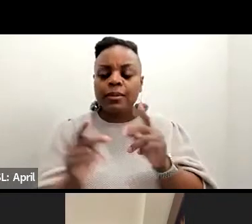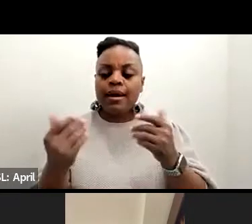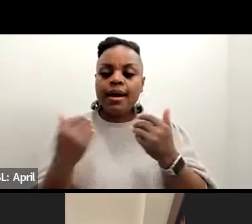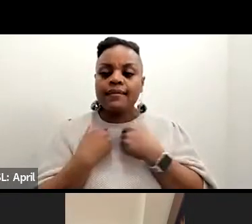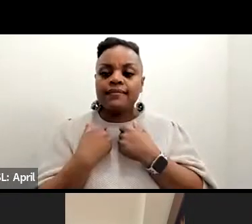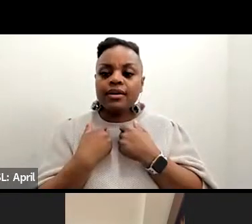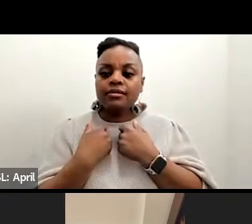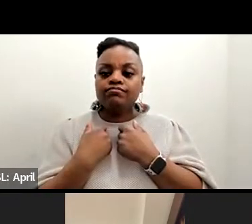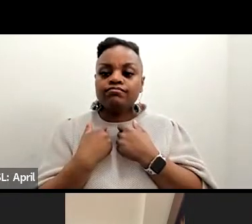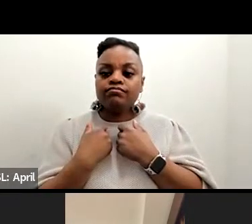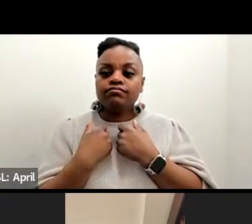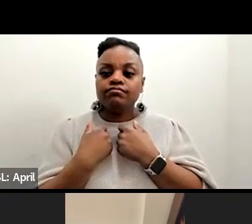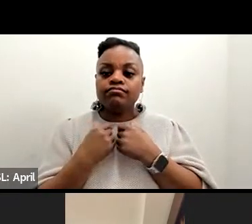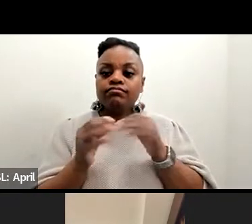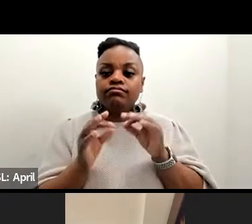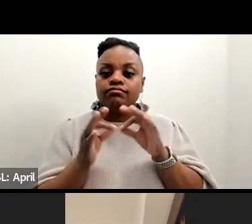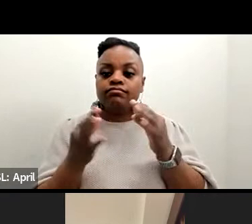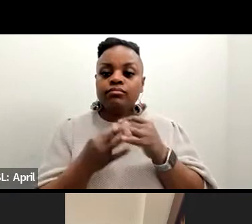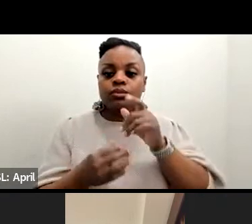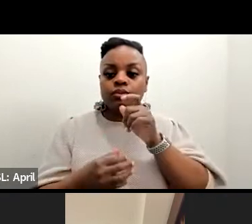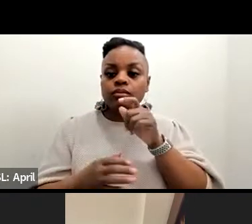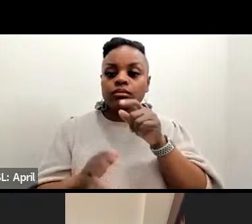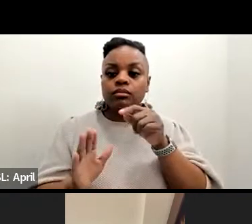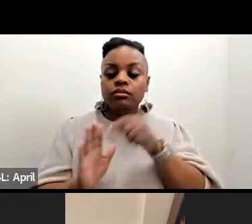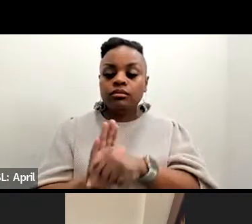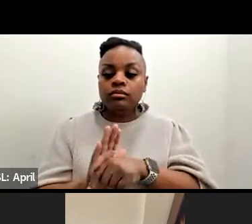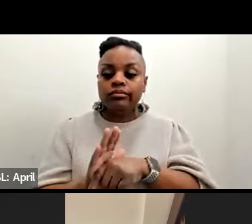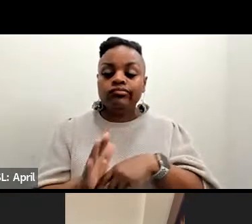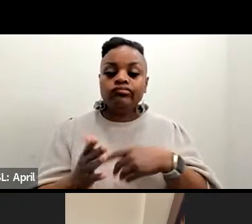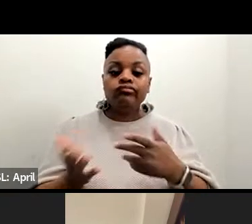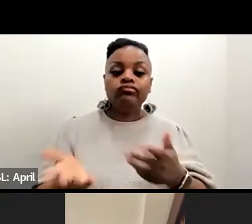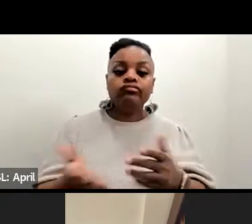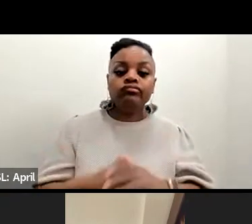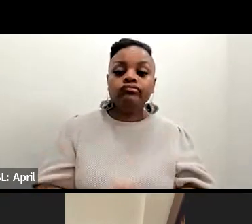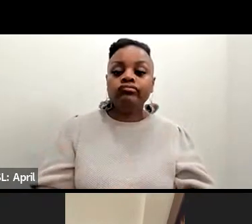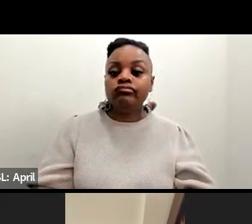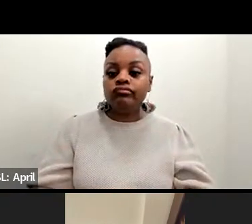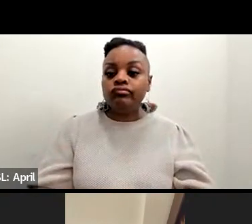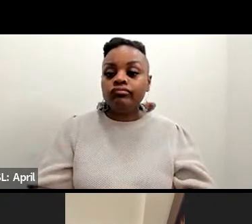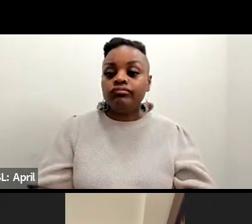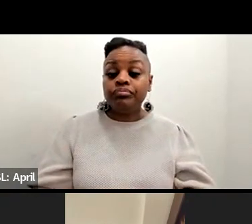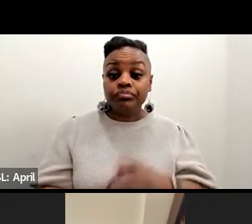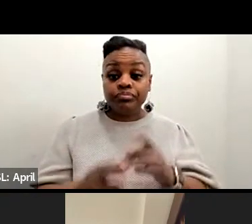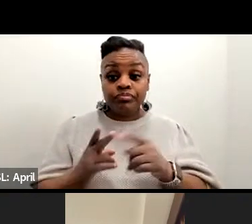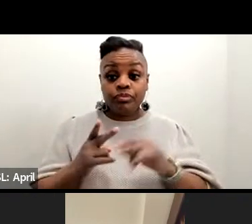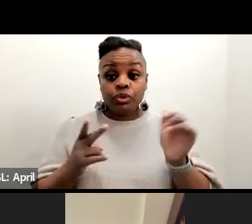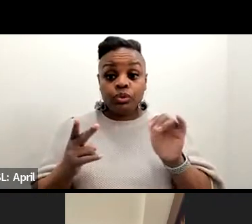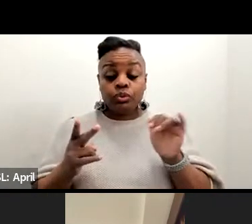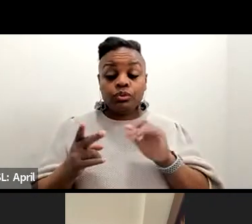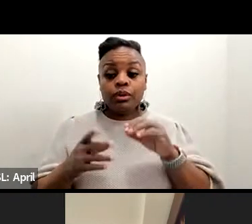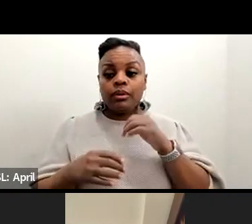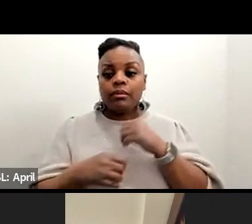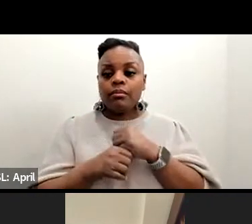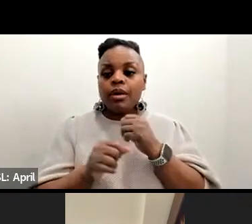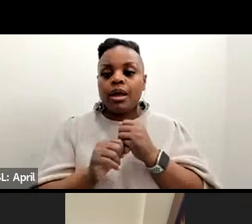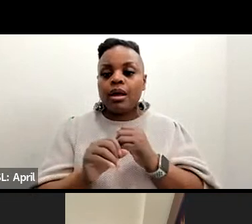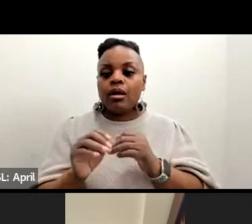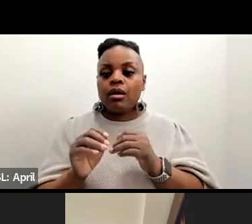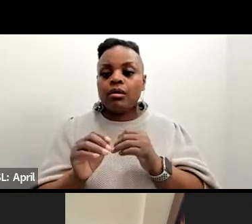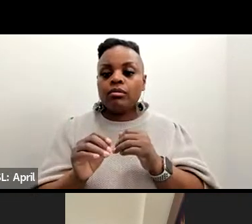killed. And of course, engaging in international advocacy. The Muslim Brotherhood tried to do all this